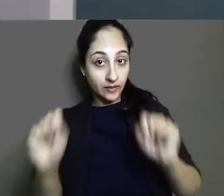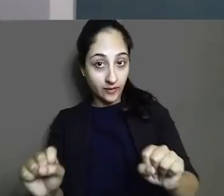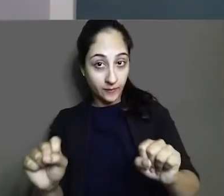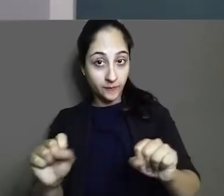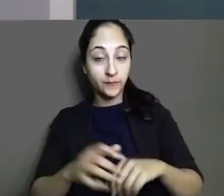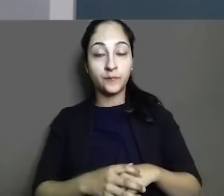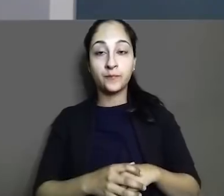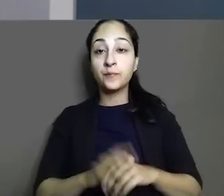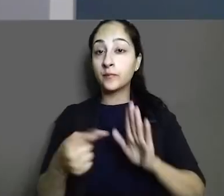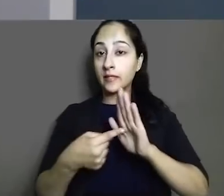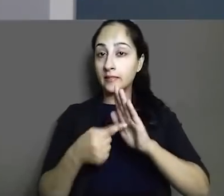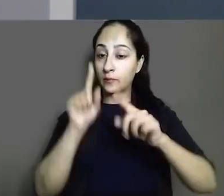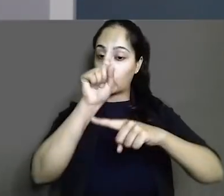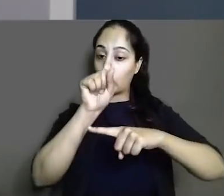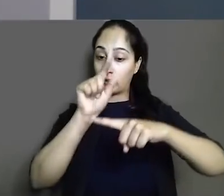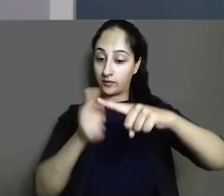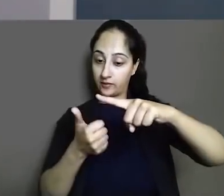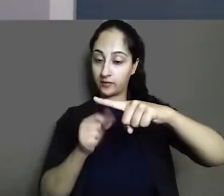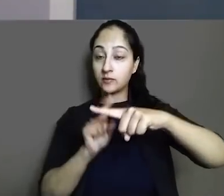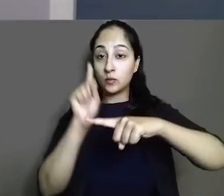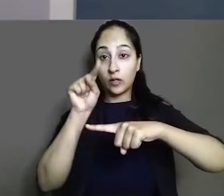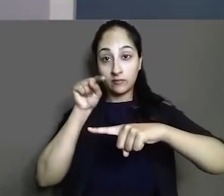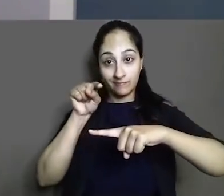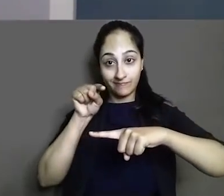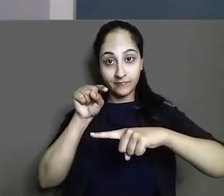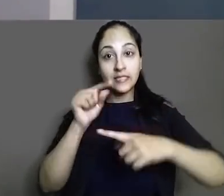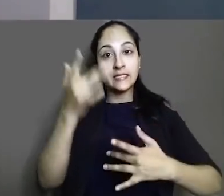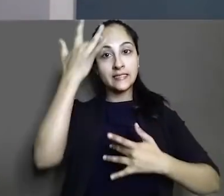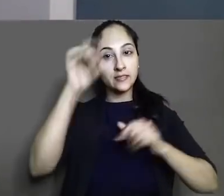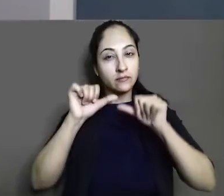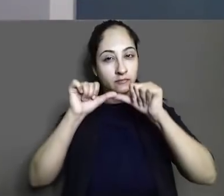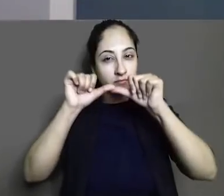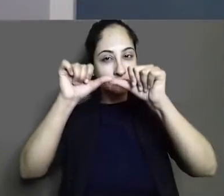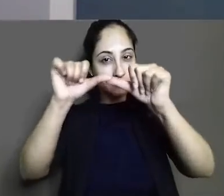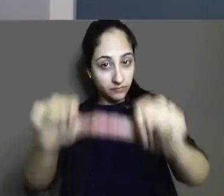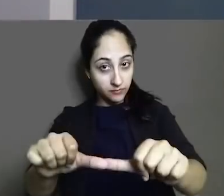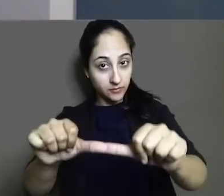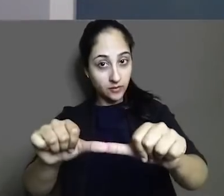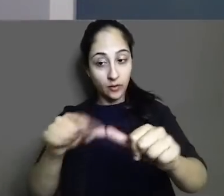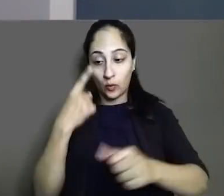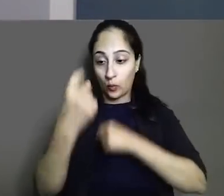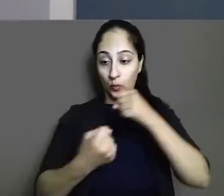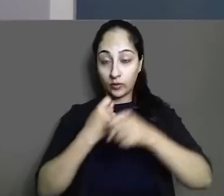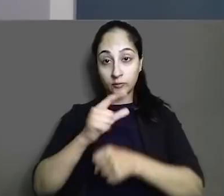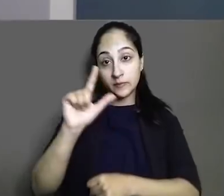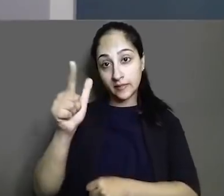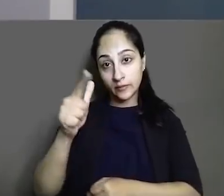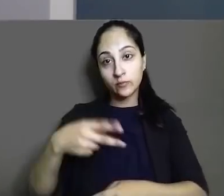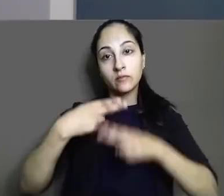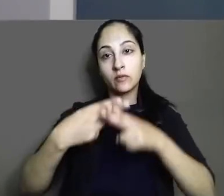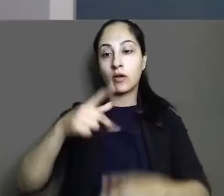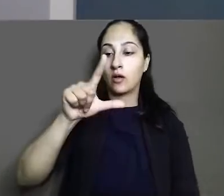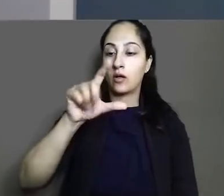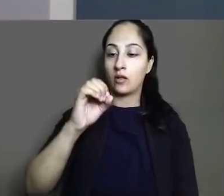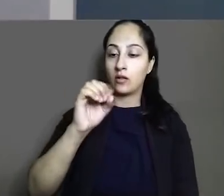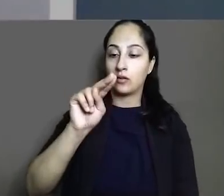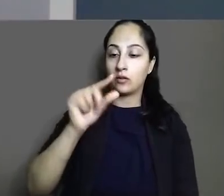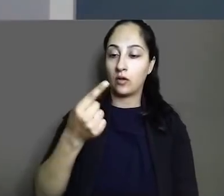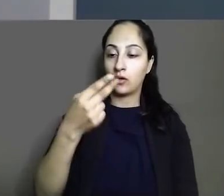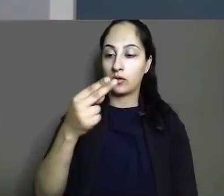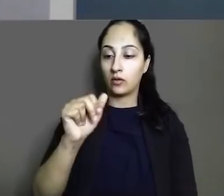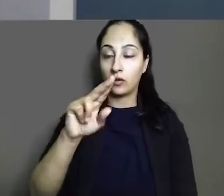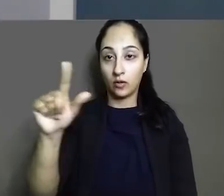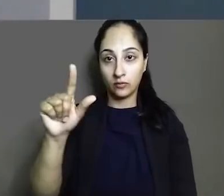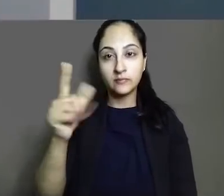fatigue to even reduced lung function or kidney function. In fact, I had a colleague in our clinic who was infected